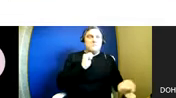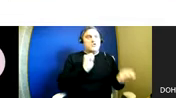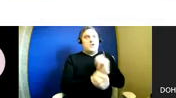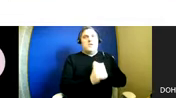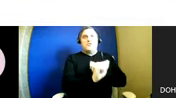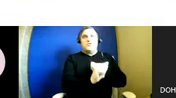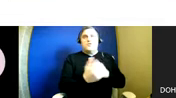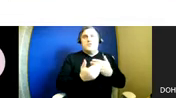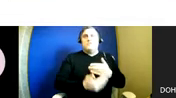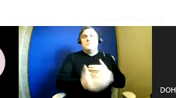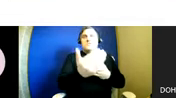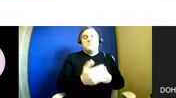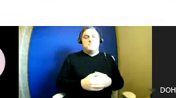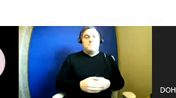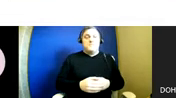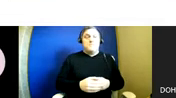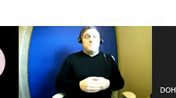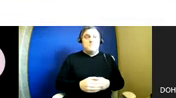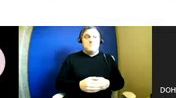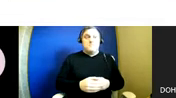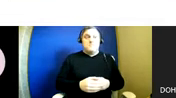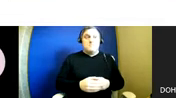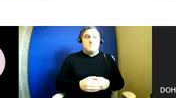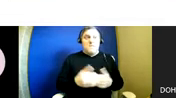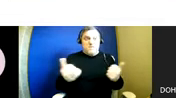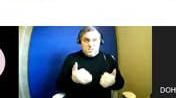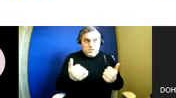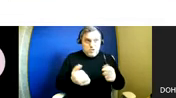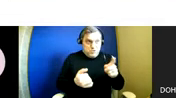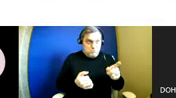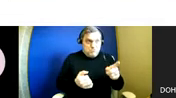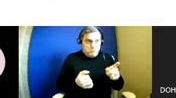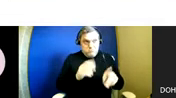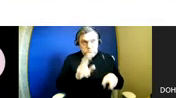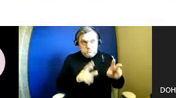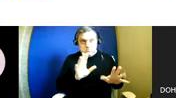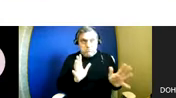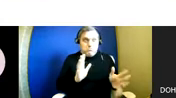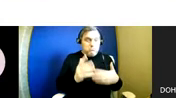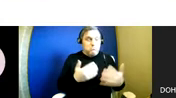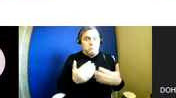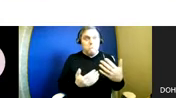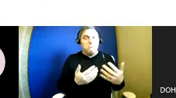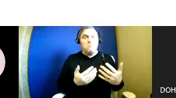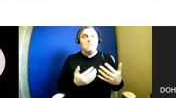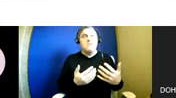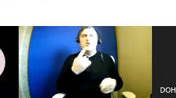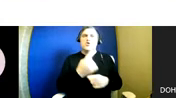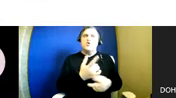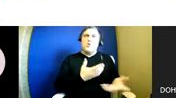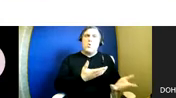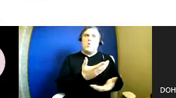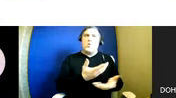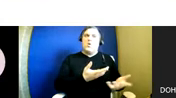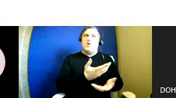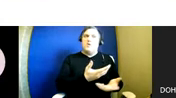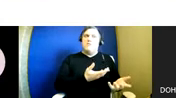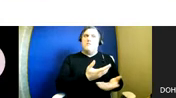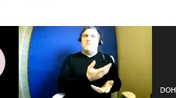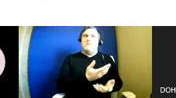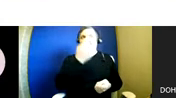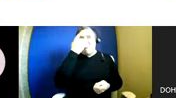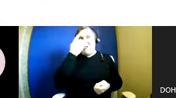them? Once we've done that assessment, we talk through, while we're still doing the assessment process, talk through with the person what we